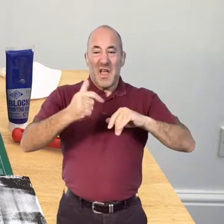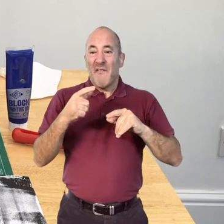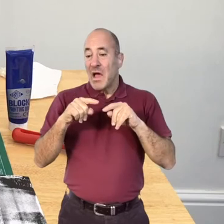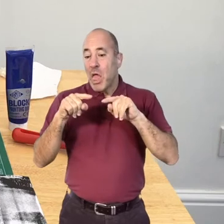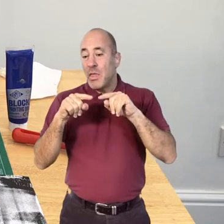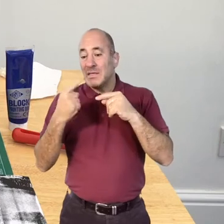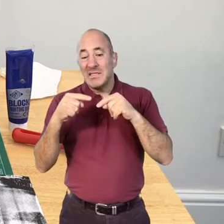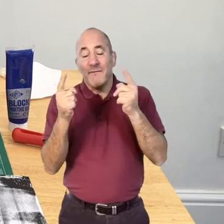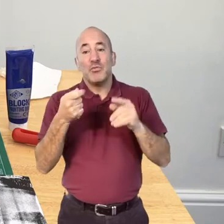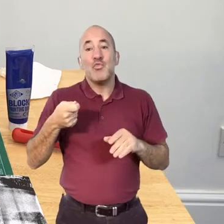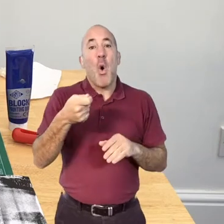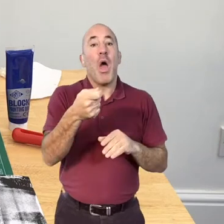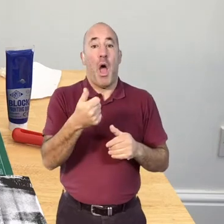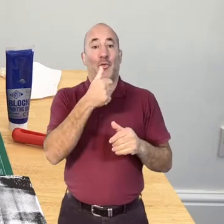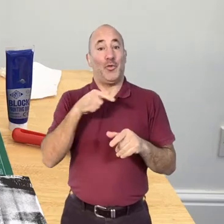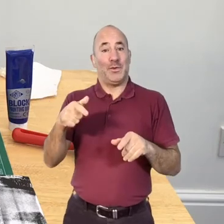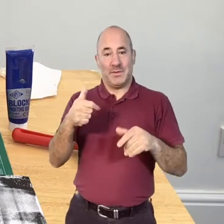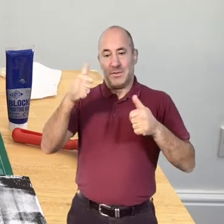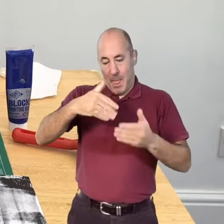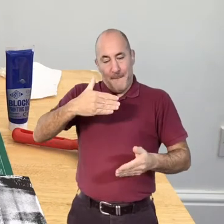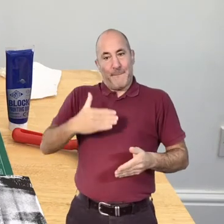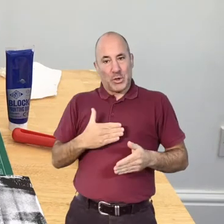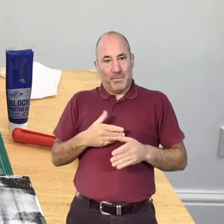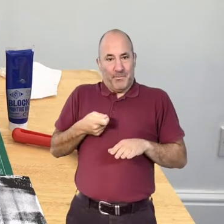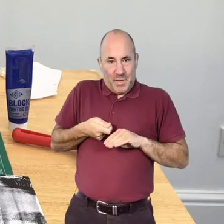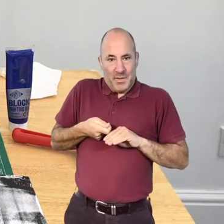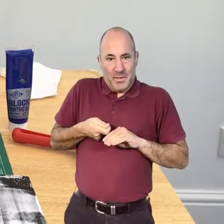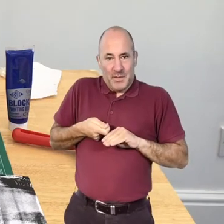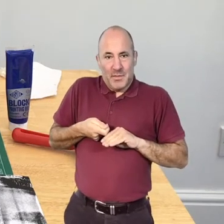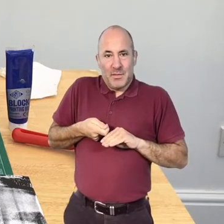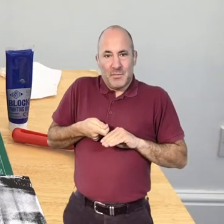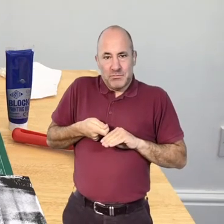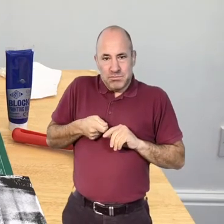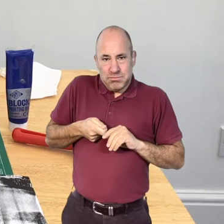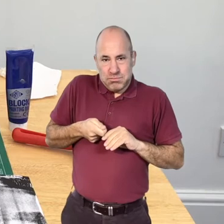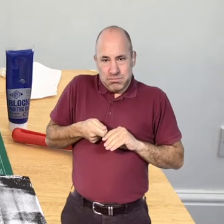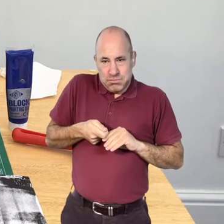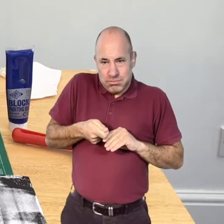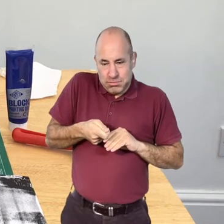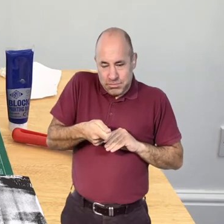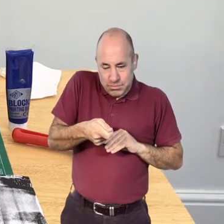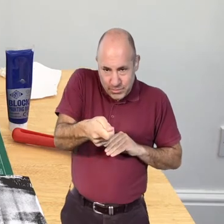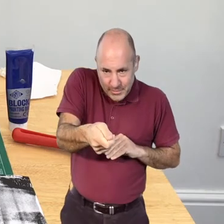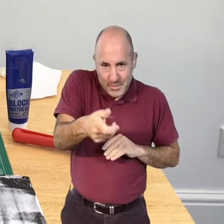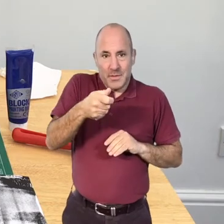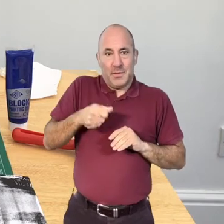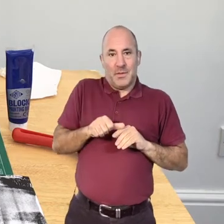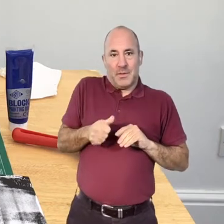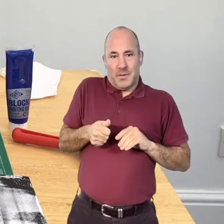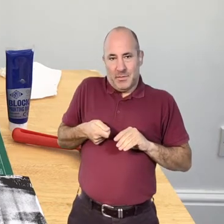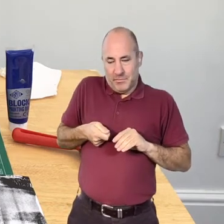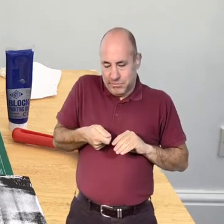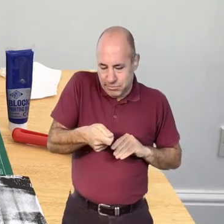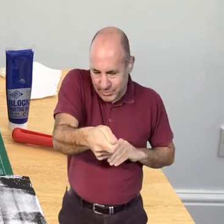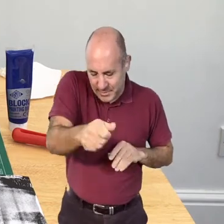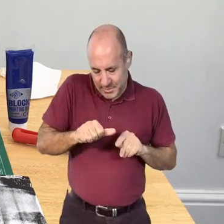roller, you can press on the back of your paper, go from the bottom to the top,